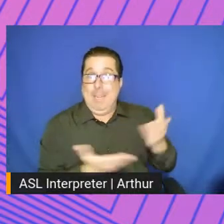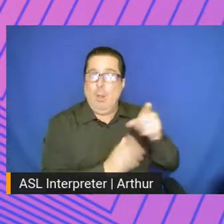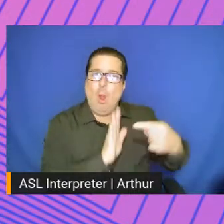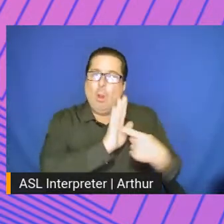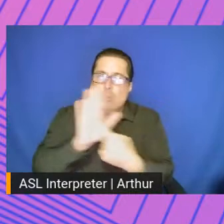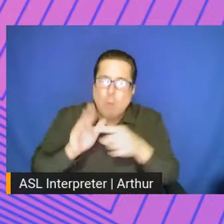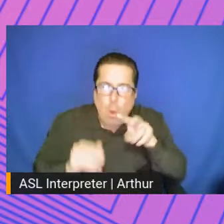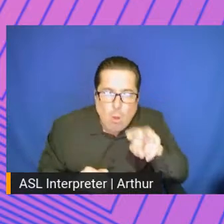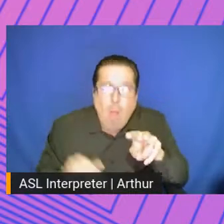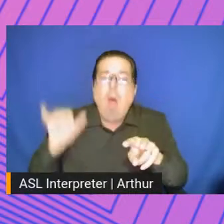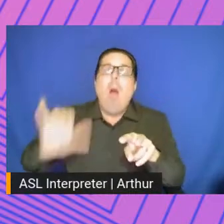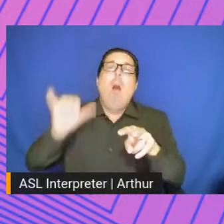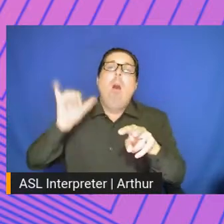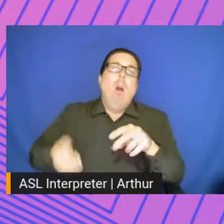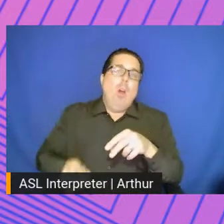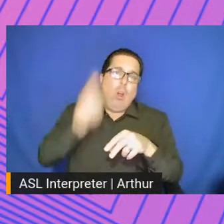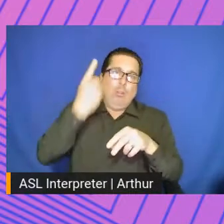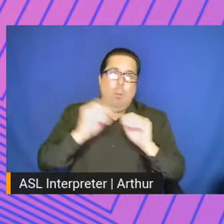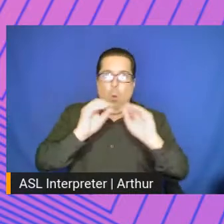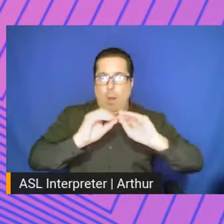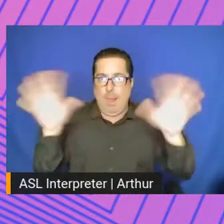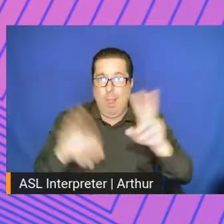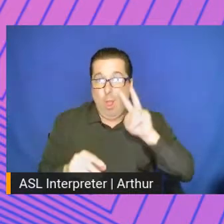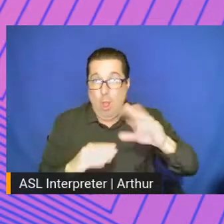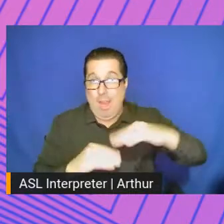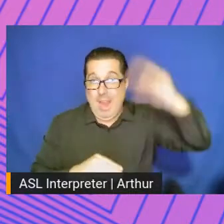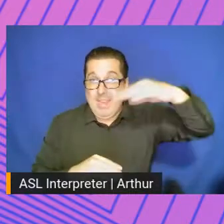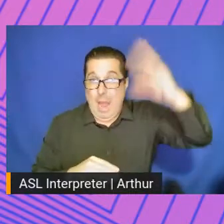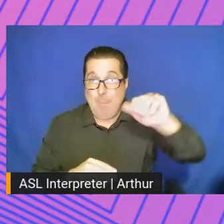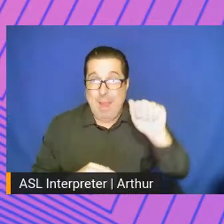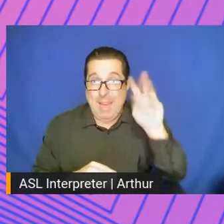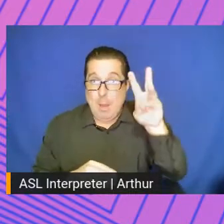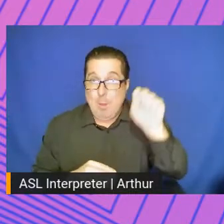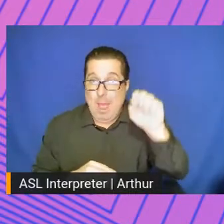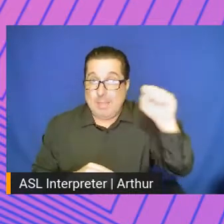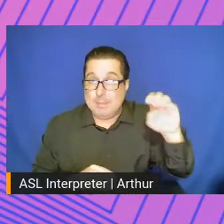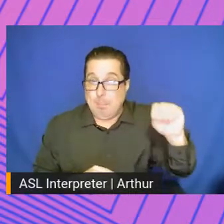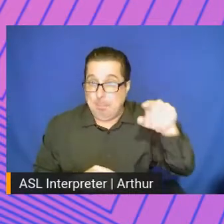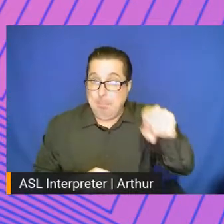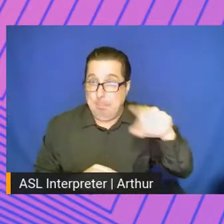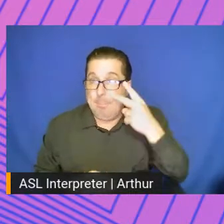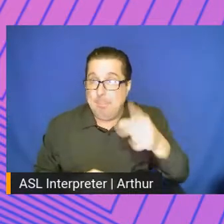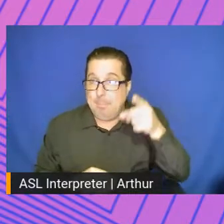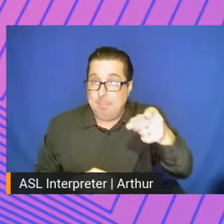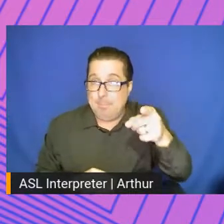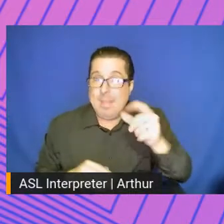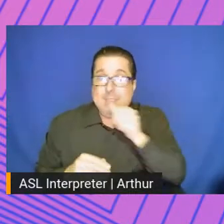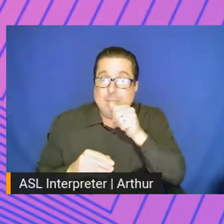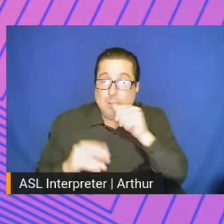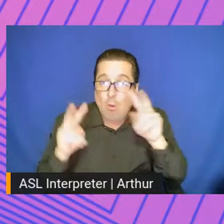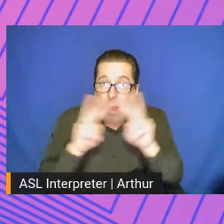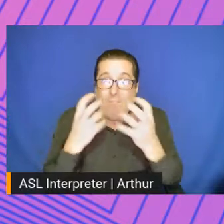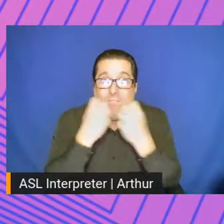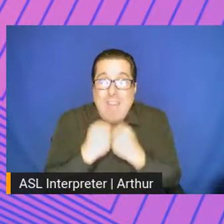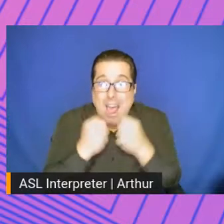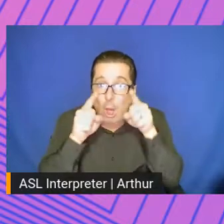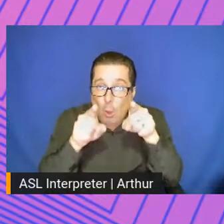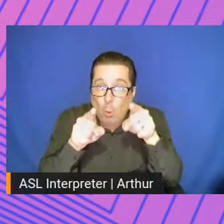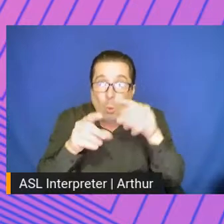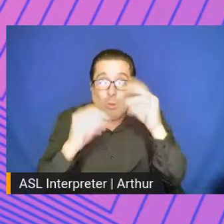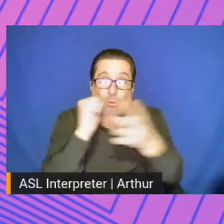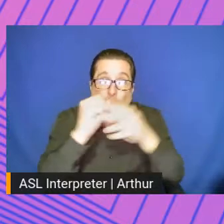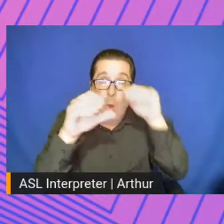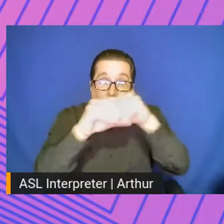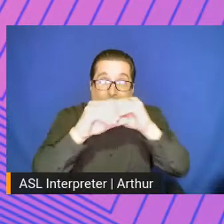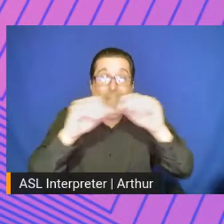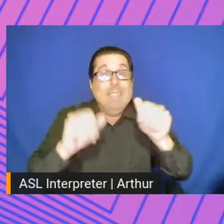picture a little bit better. And so you'll see right at the top there is AWS SM, and I've got a couple of secrets values stored in there. And so my secret store